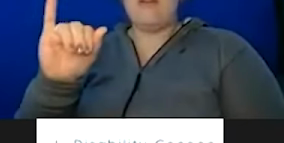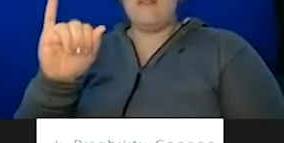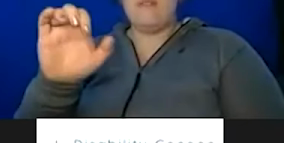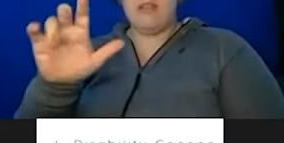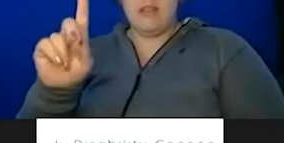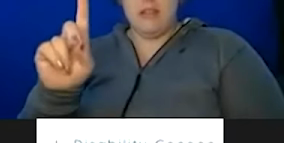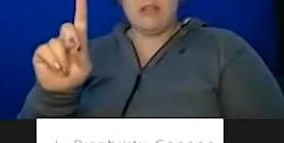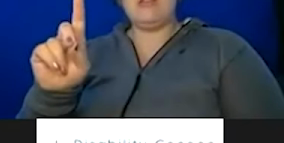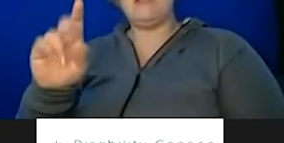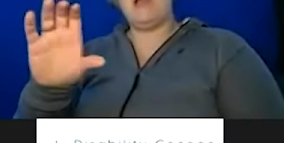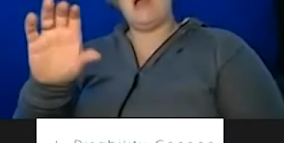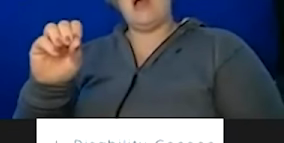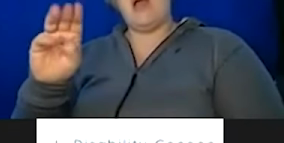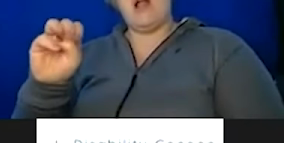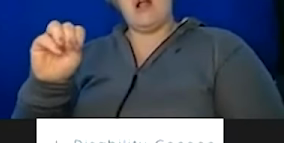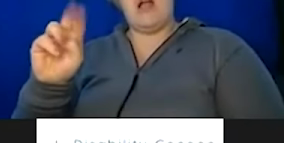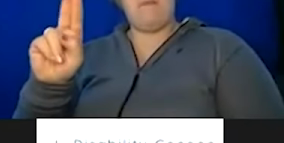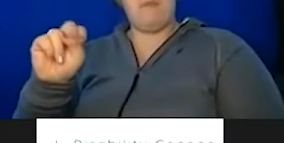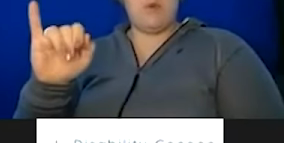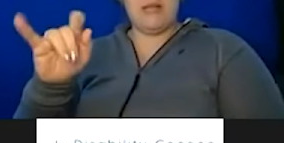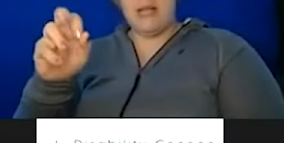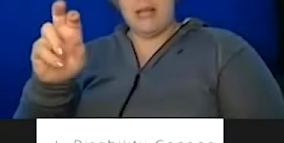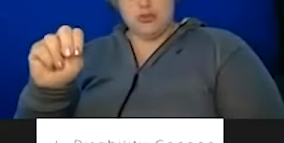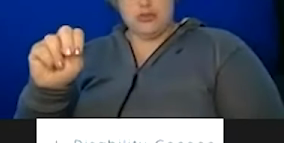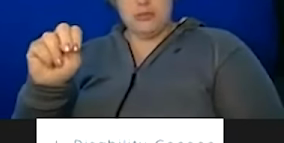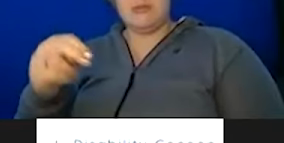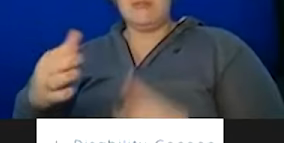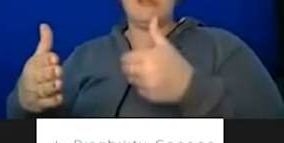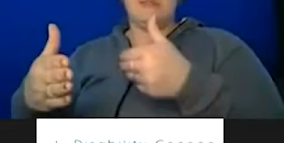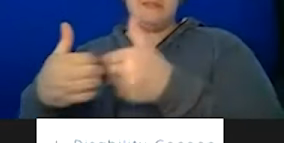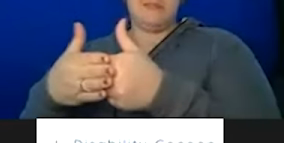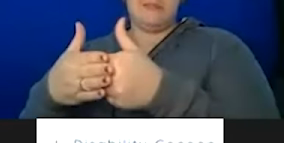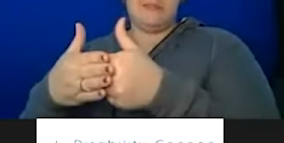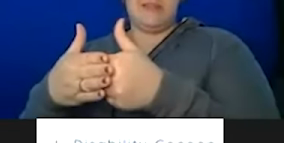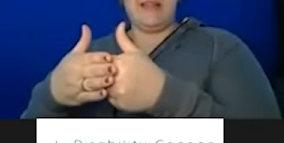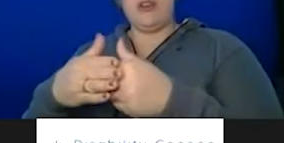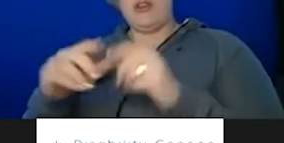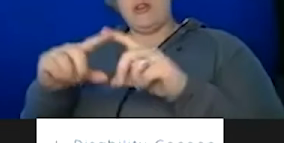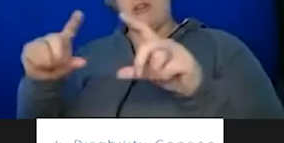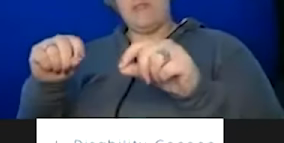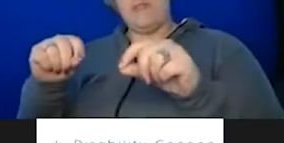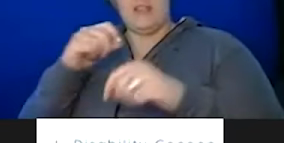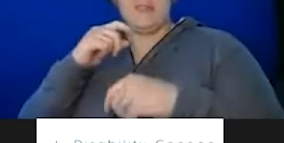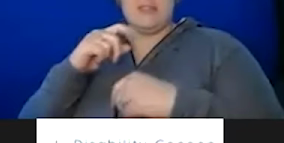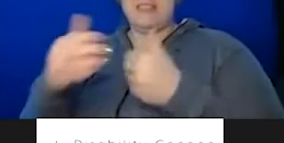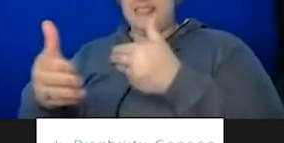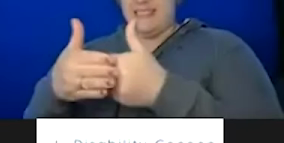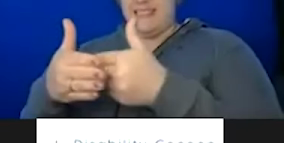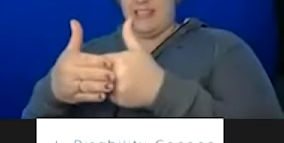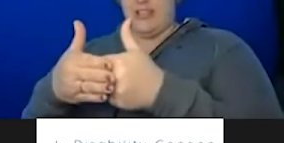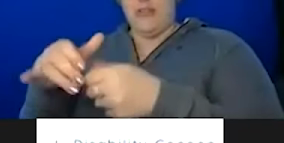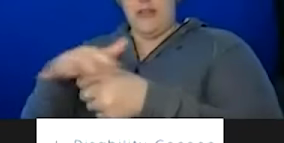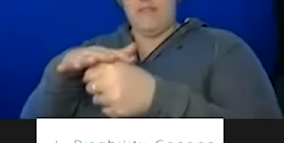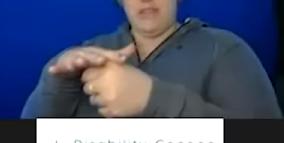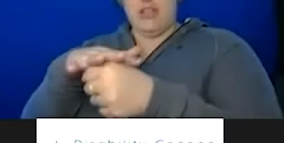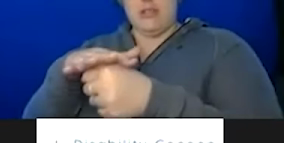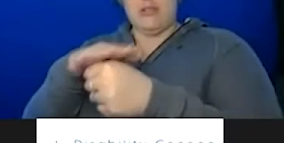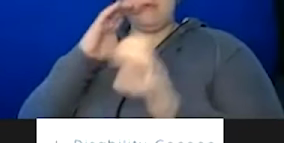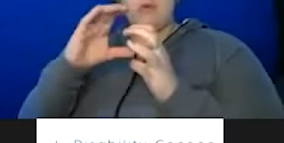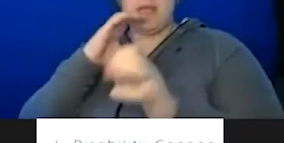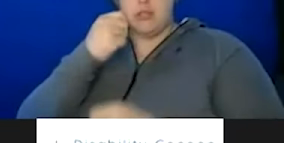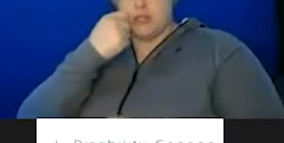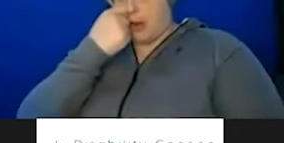software included. Some of it is Bluetooth. But basically what it means is your phone is the key.